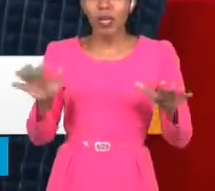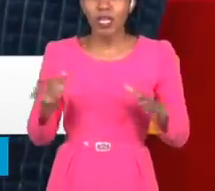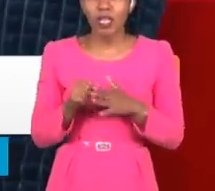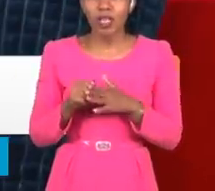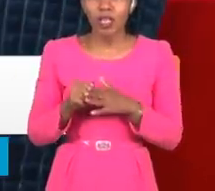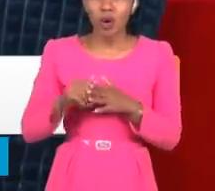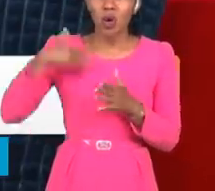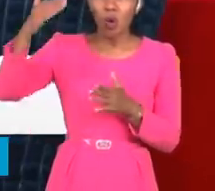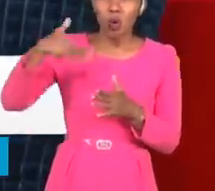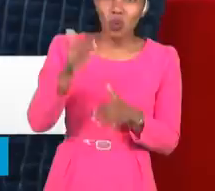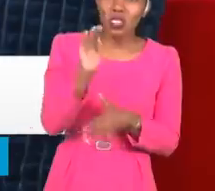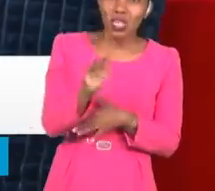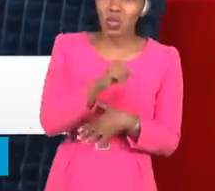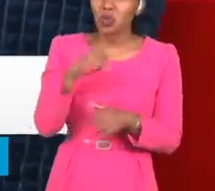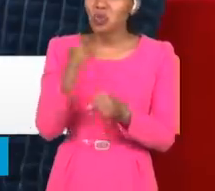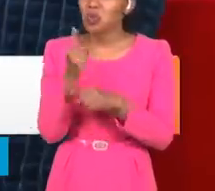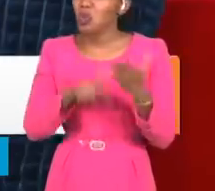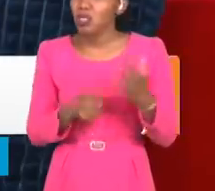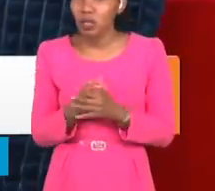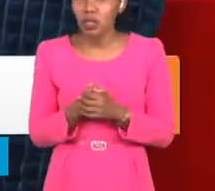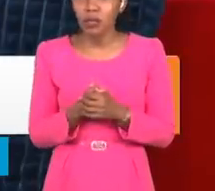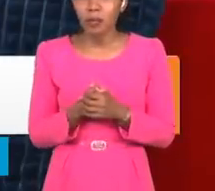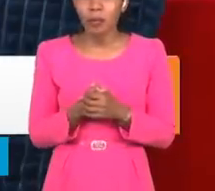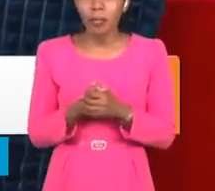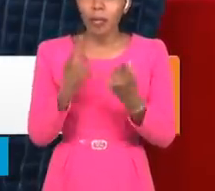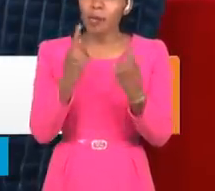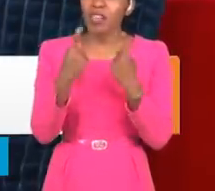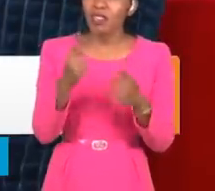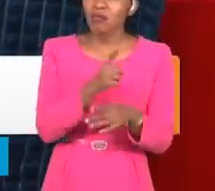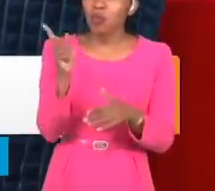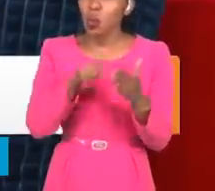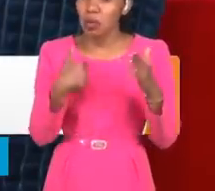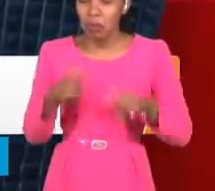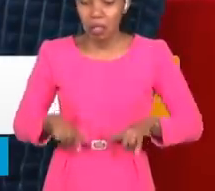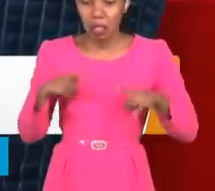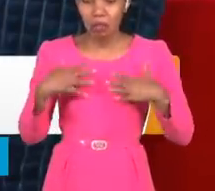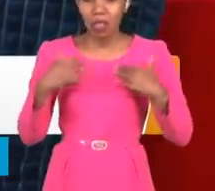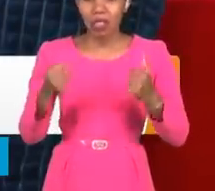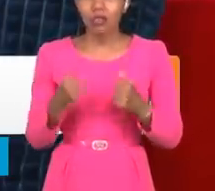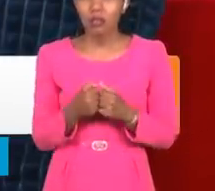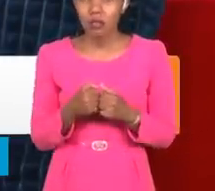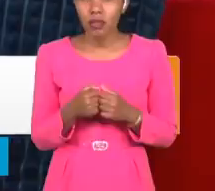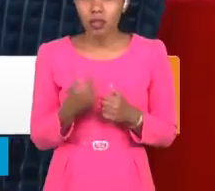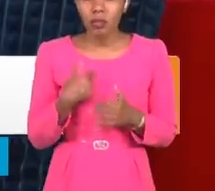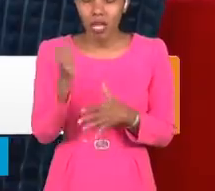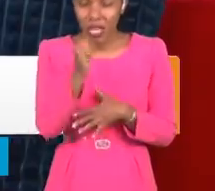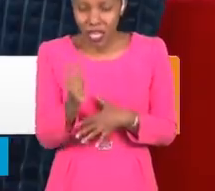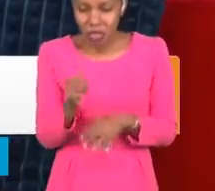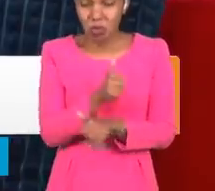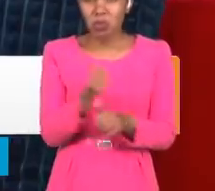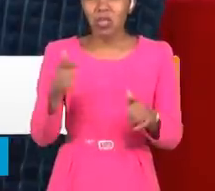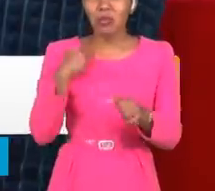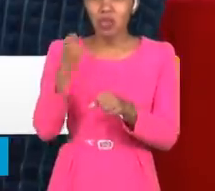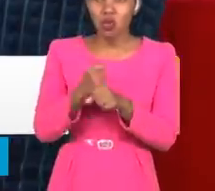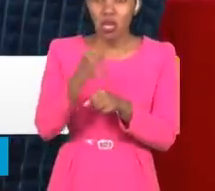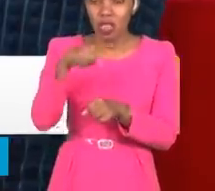always ask, Dolly, what do you do? So I normally tell them, I live healthy. Yeah. I age gracefully. Yes. I am doing the